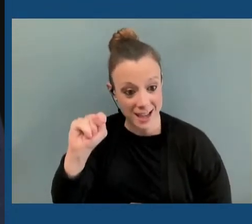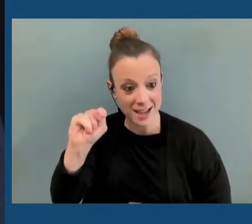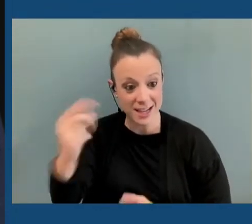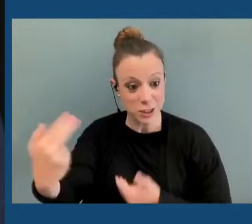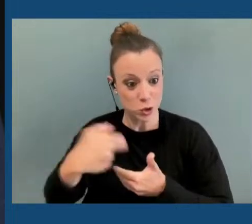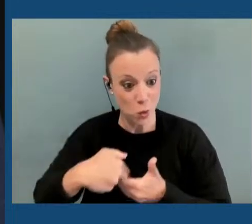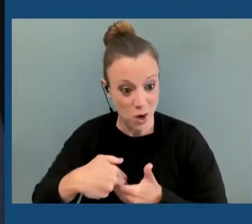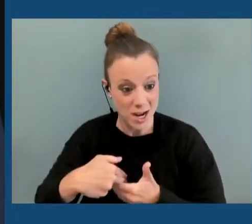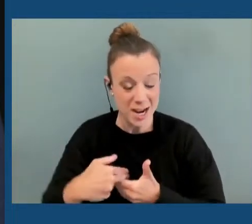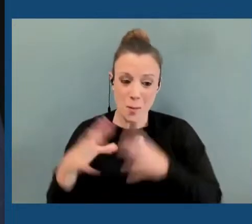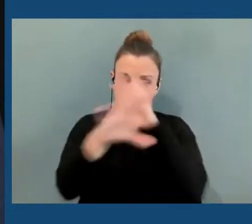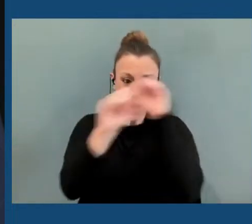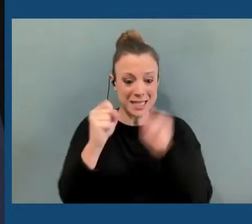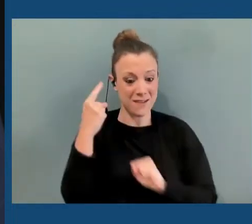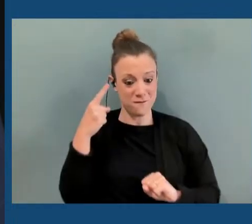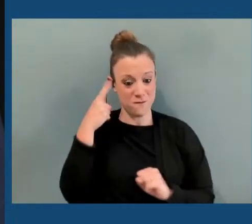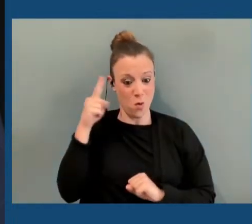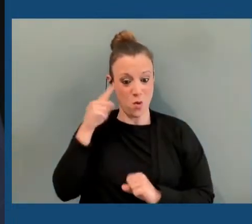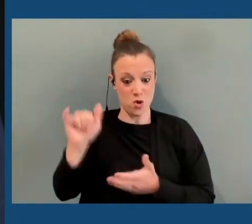State Pipe Trays.